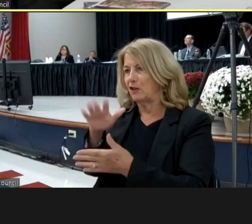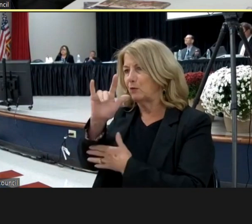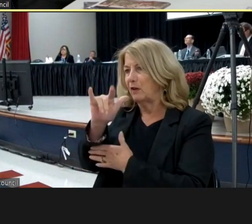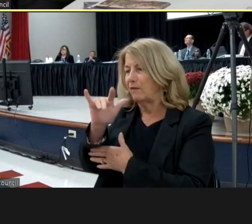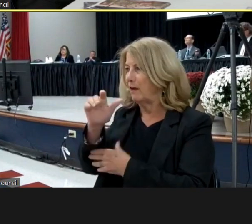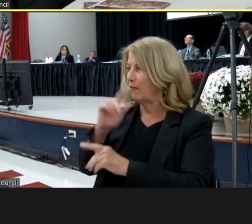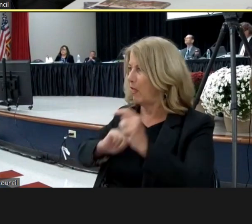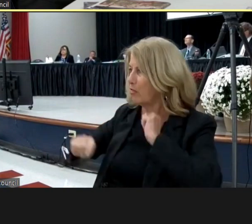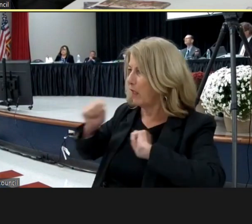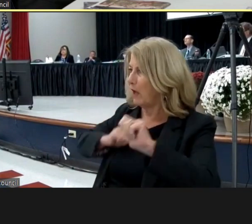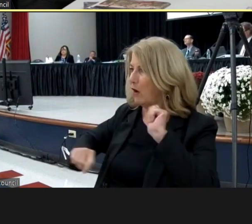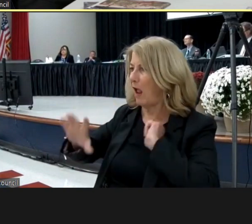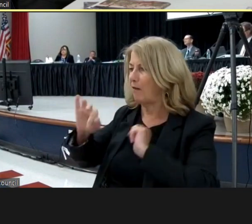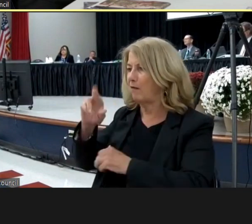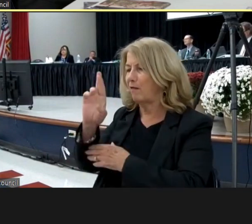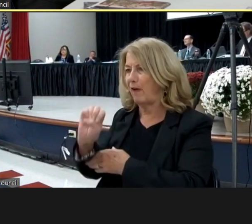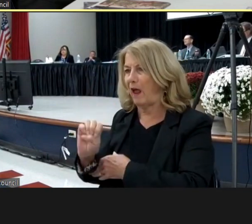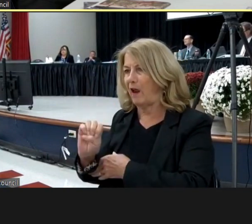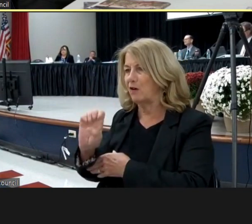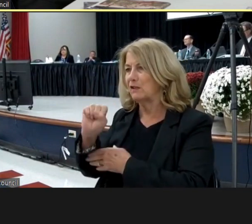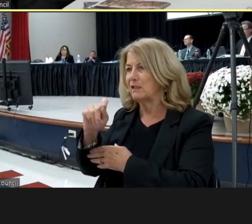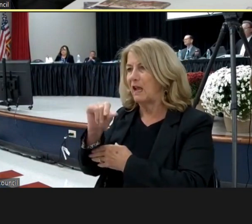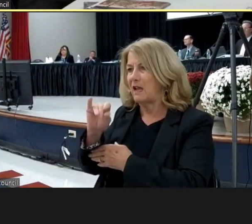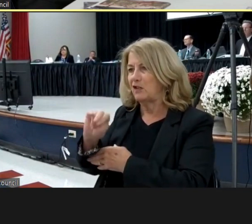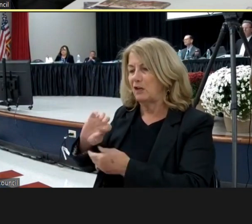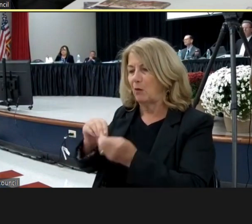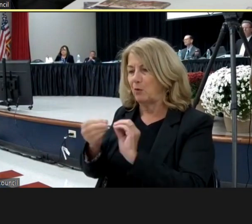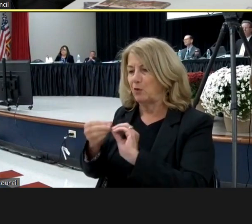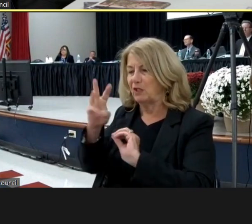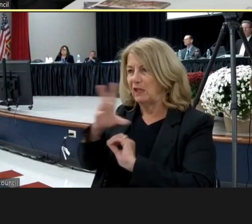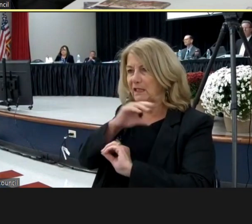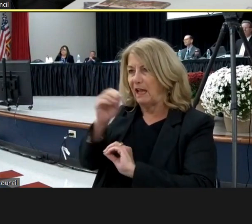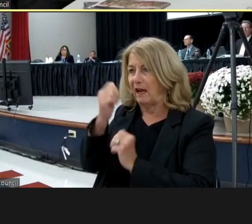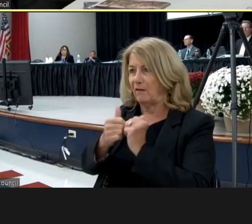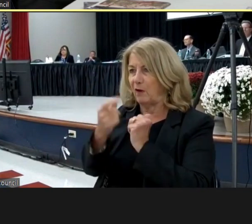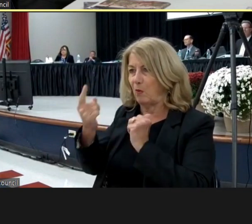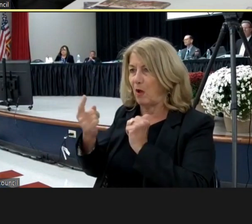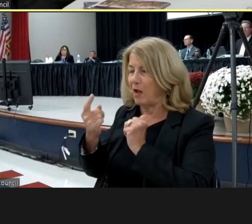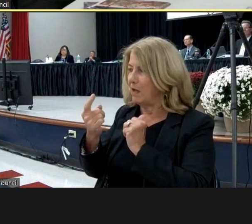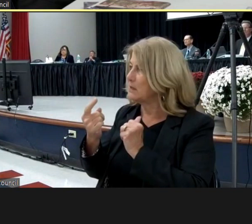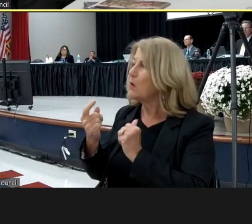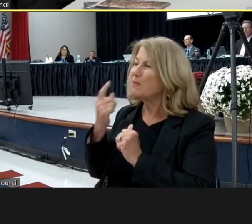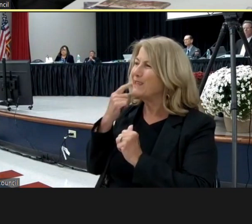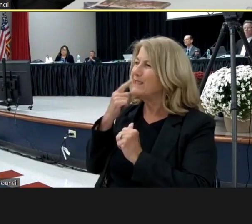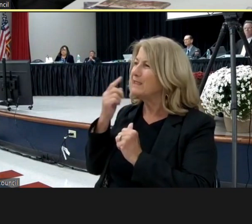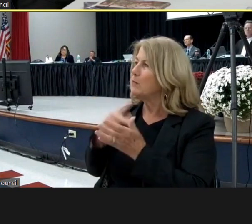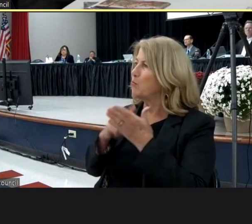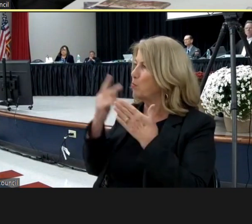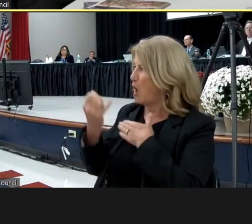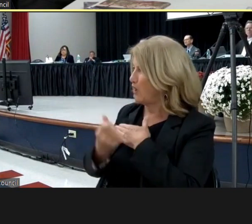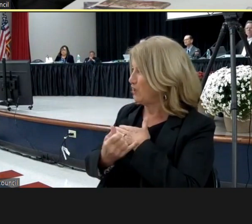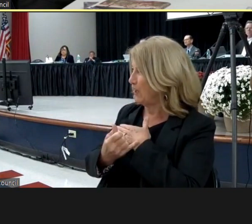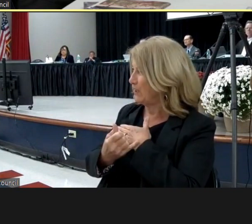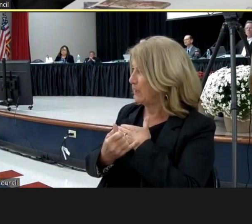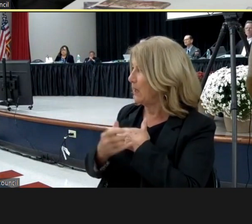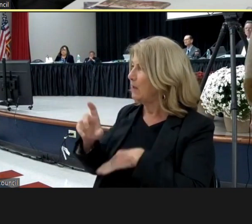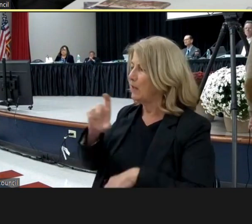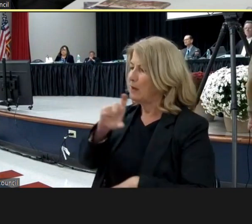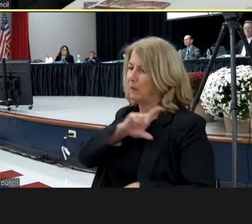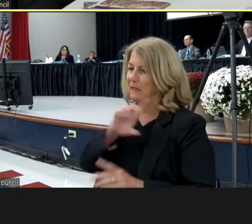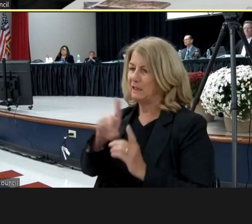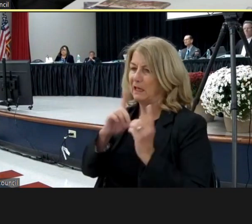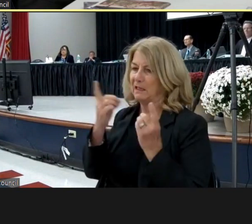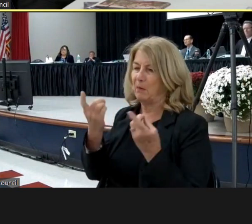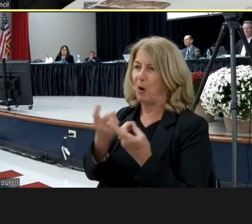6, as well as everyone's latest and greatest project, the police department